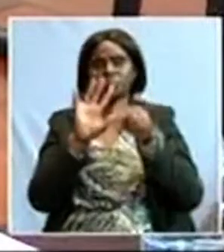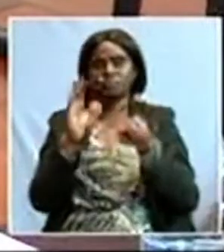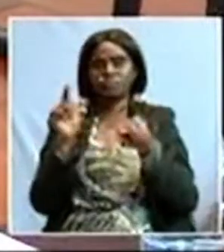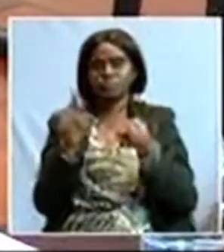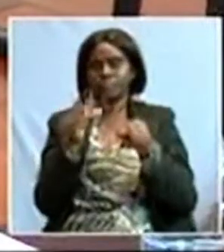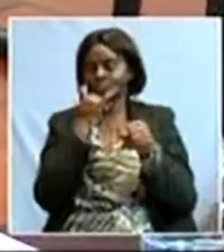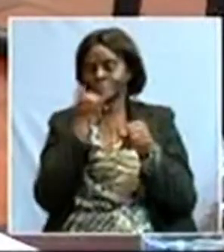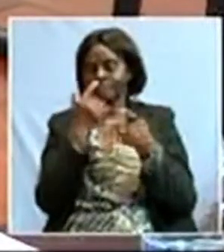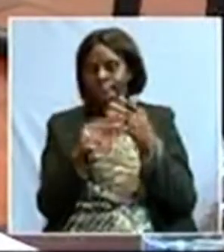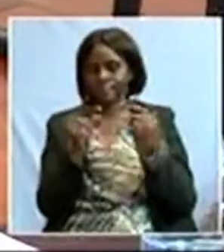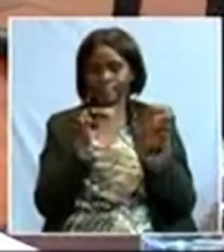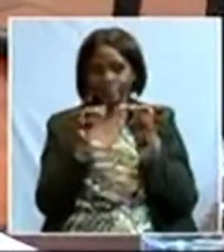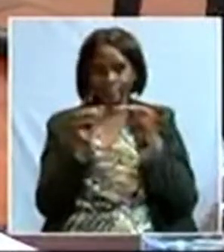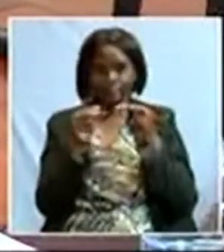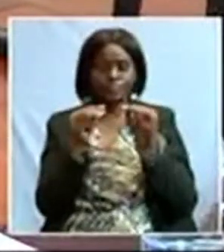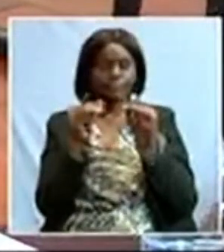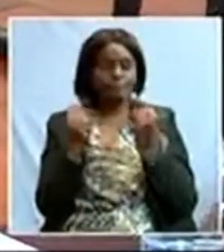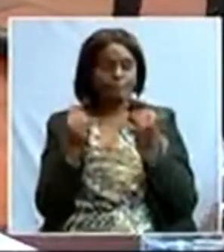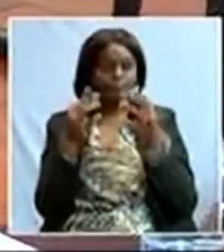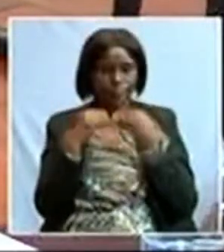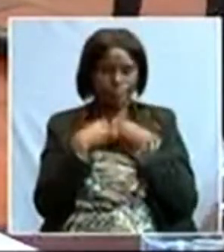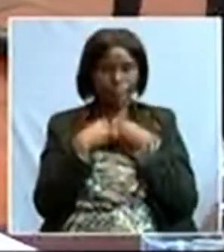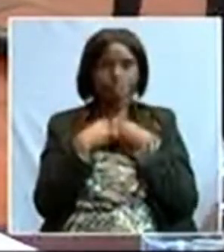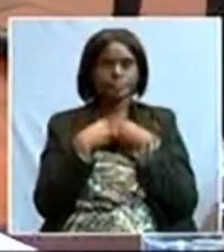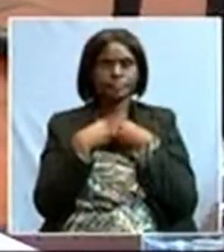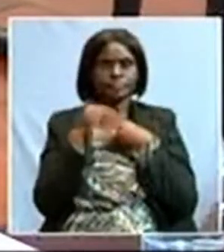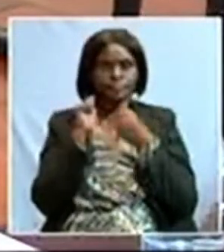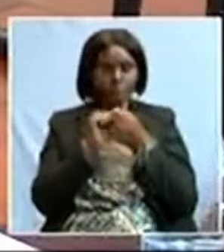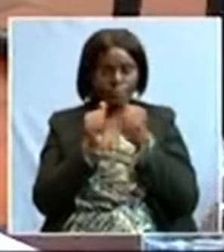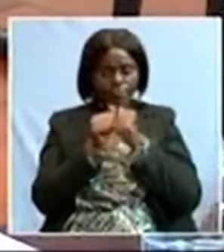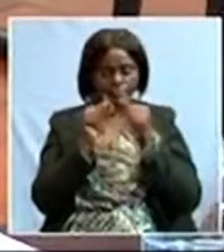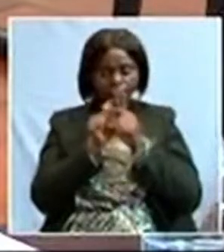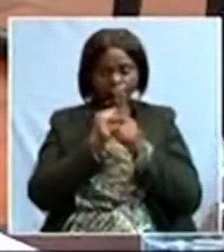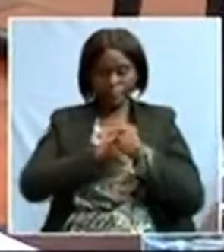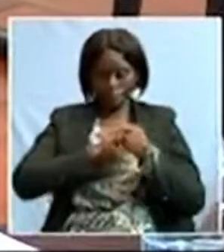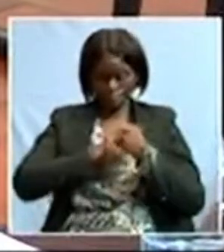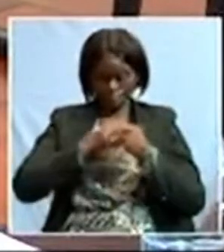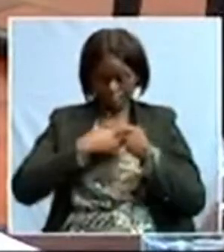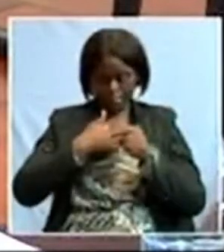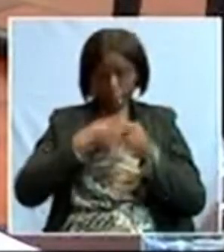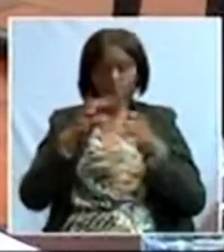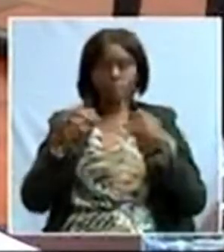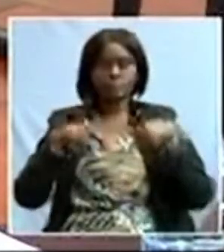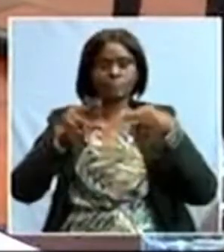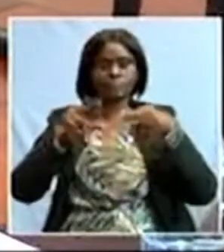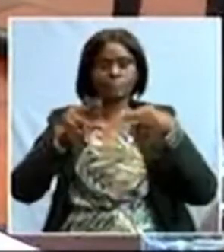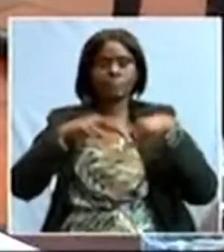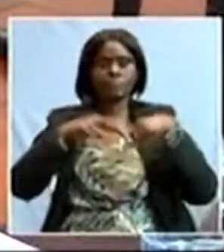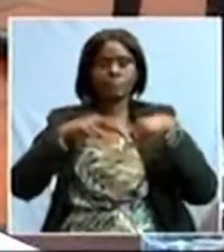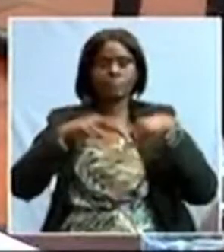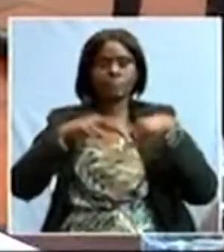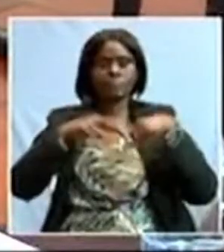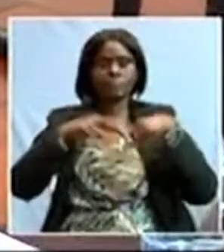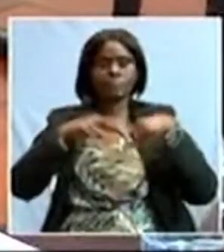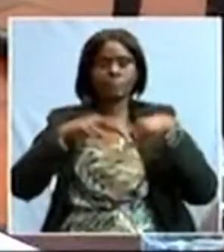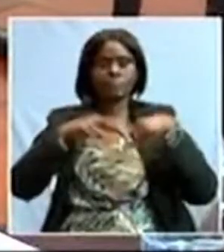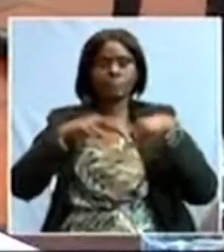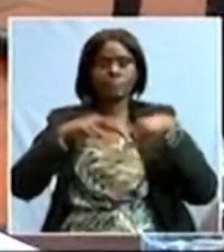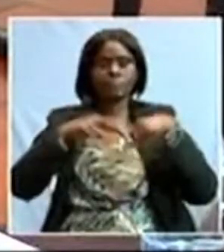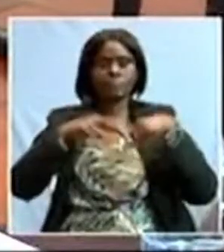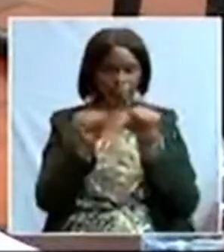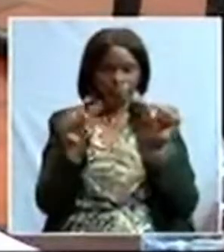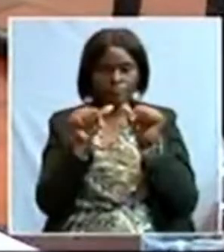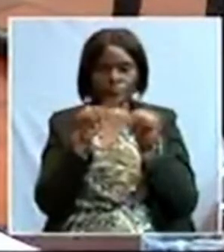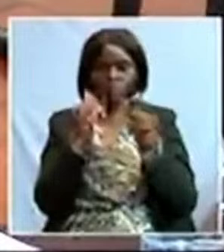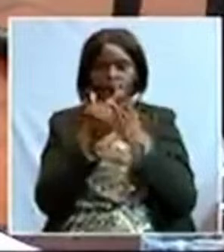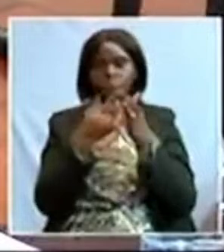of the query. Management wishes to acknowledge the query and regrets that most of the street furniture, as observed by the